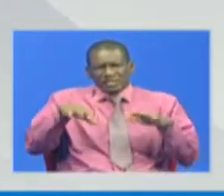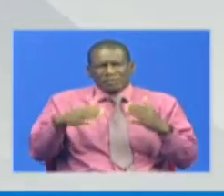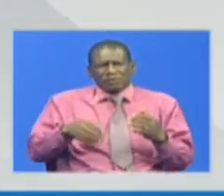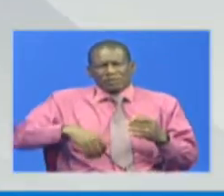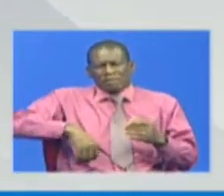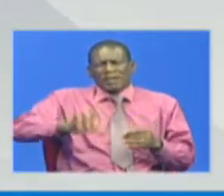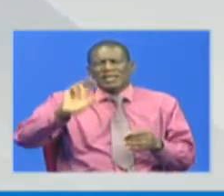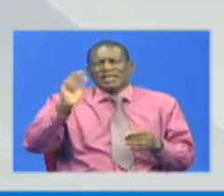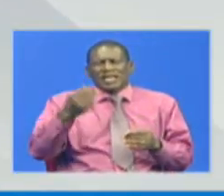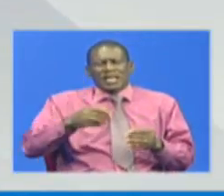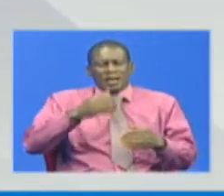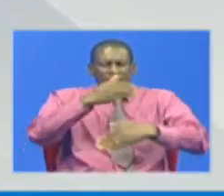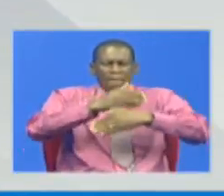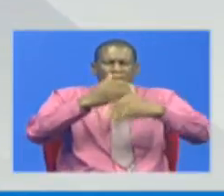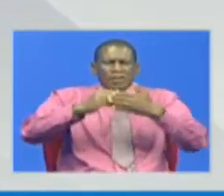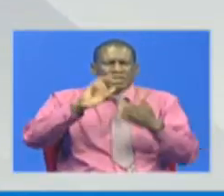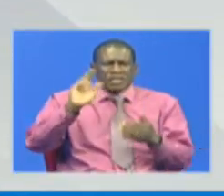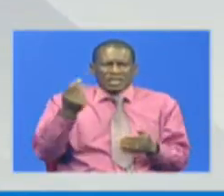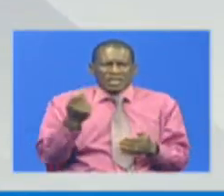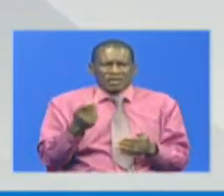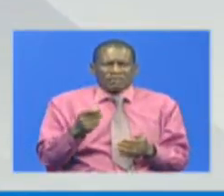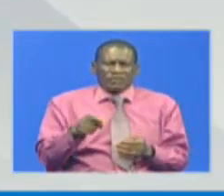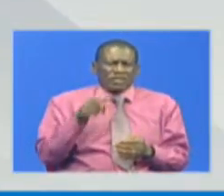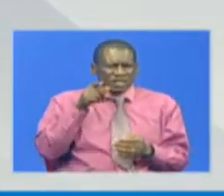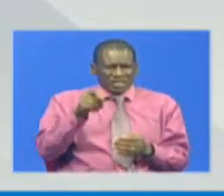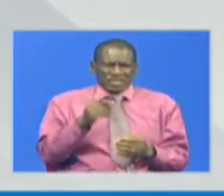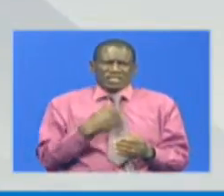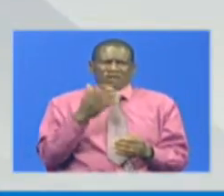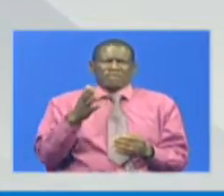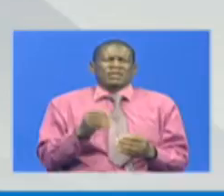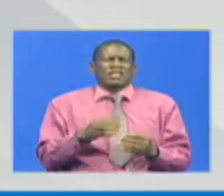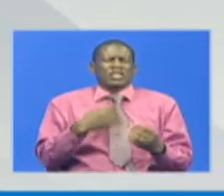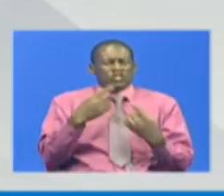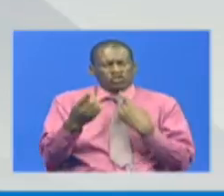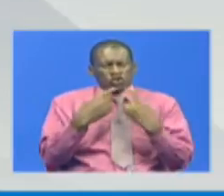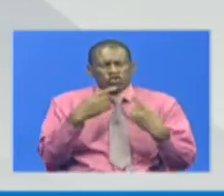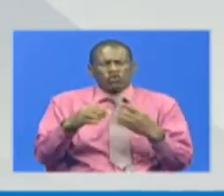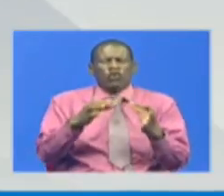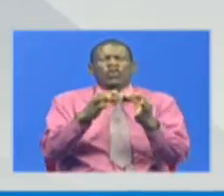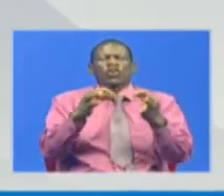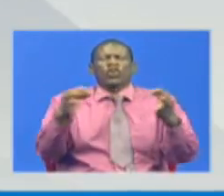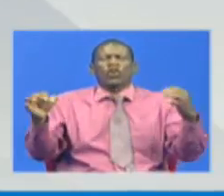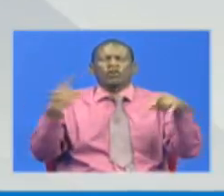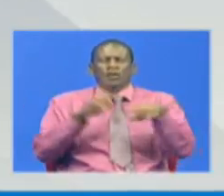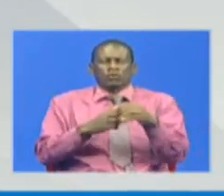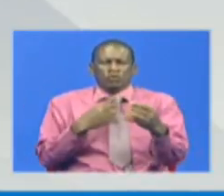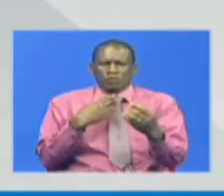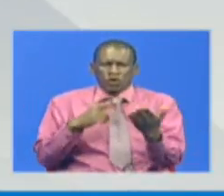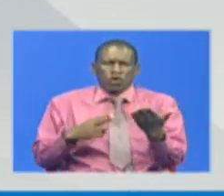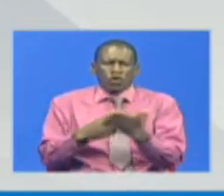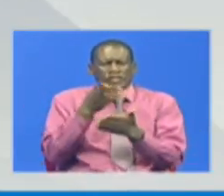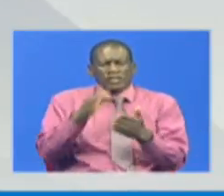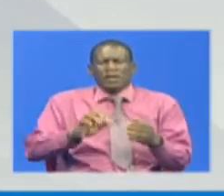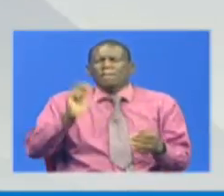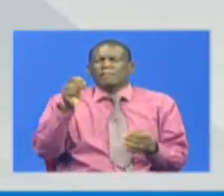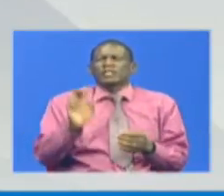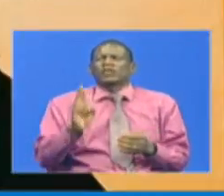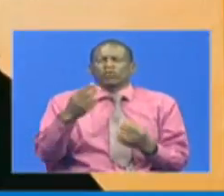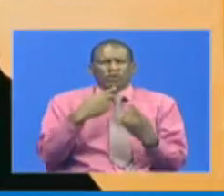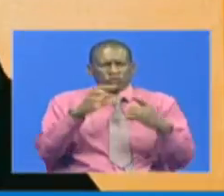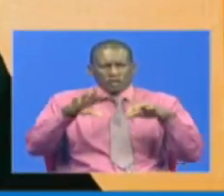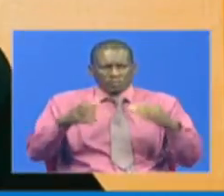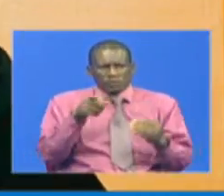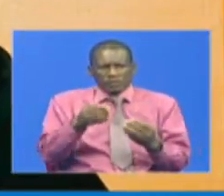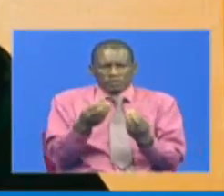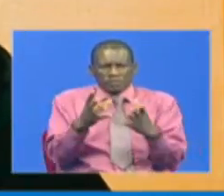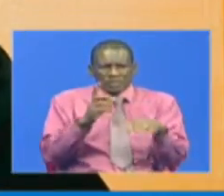Kenya, Build Kenya has been a song for a while. And I think, to be honest, His Excellency the President has talked about it a couple of